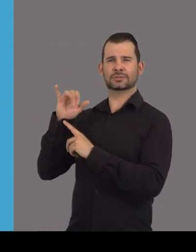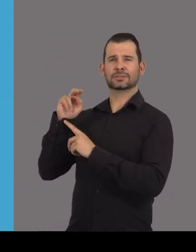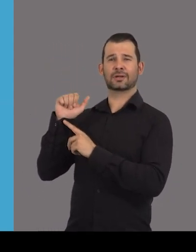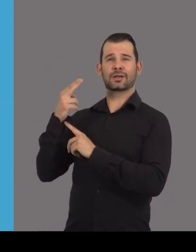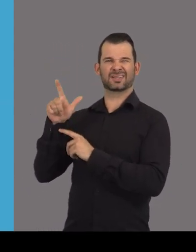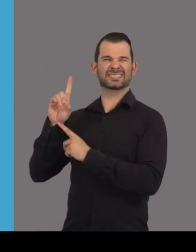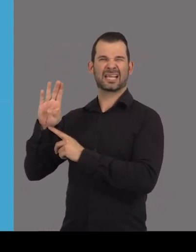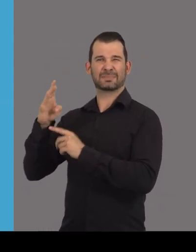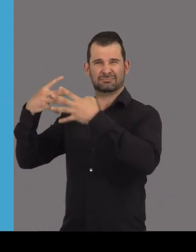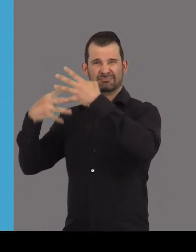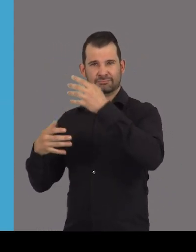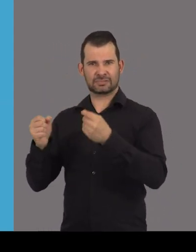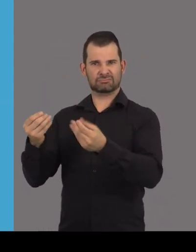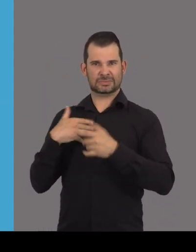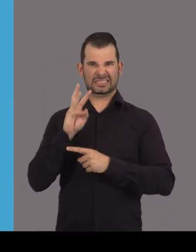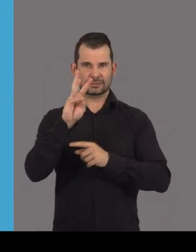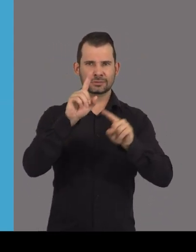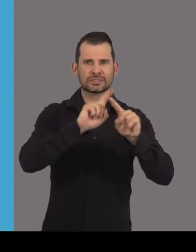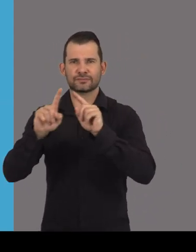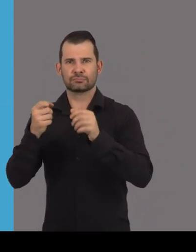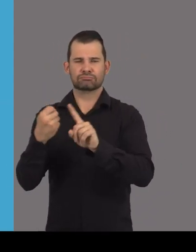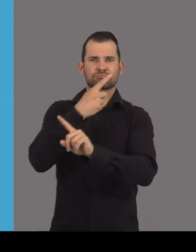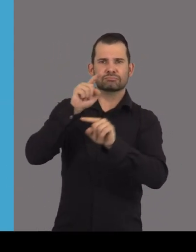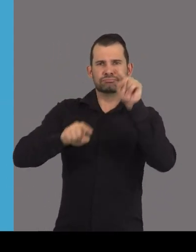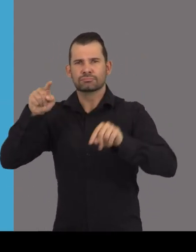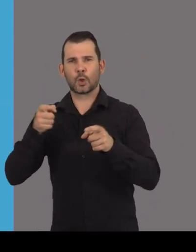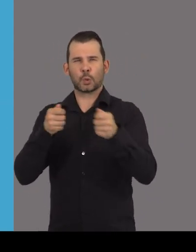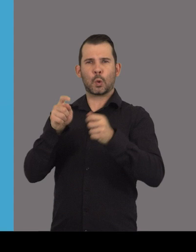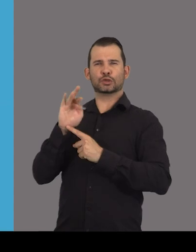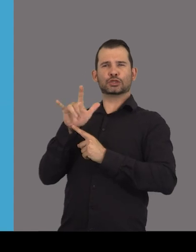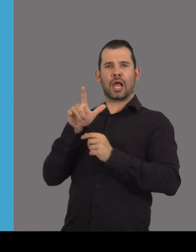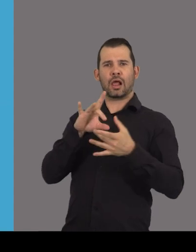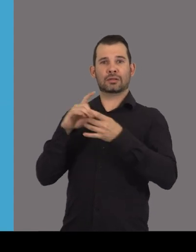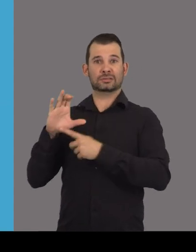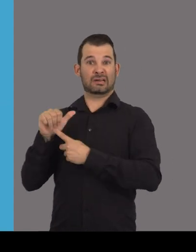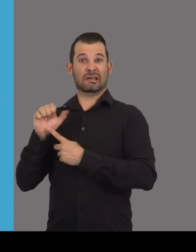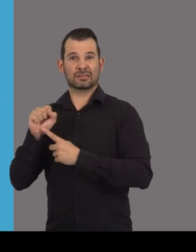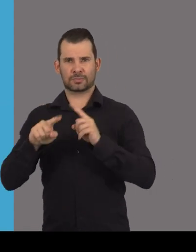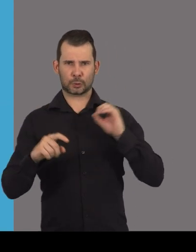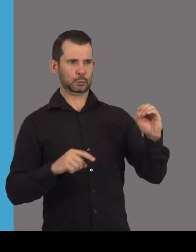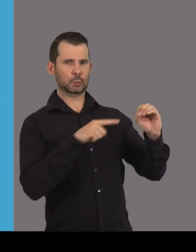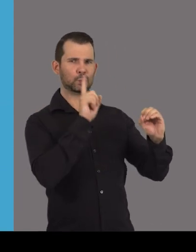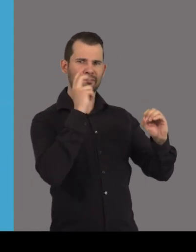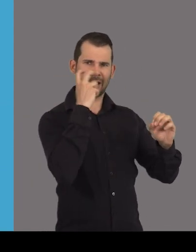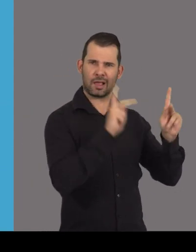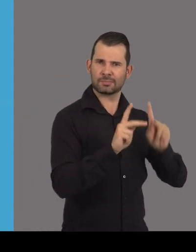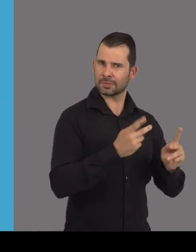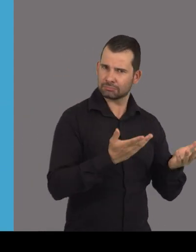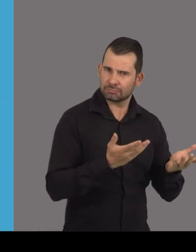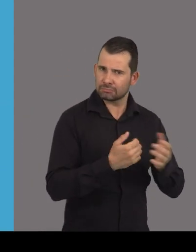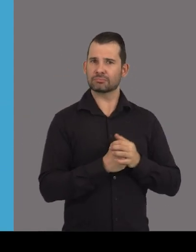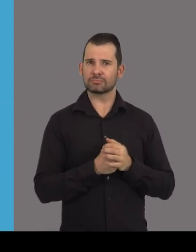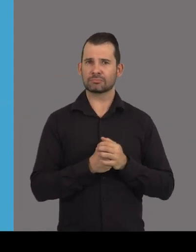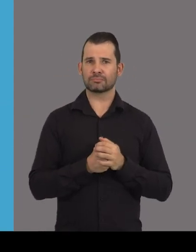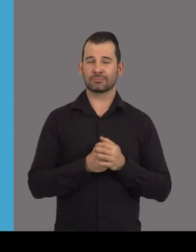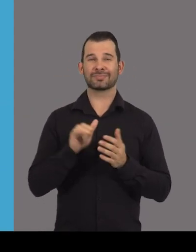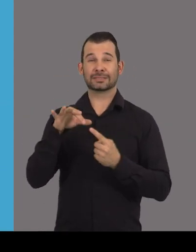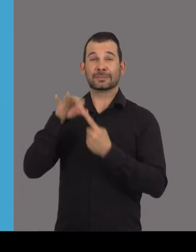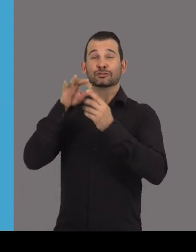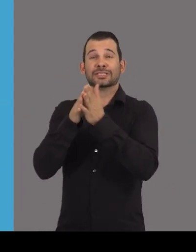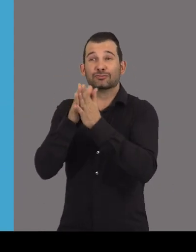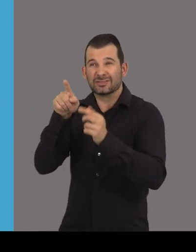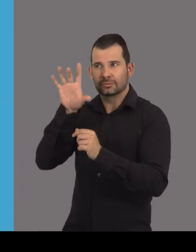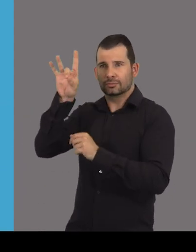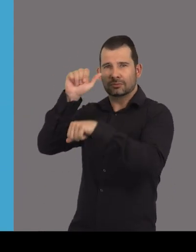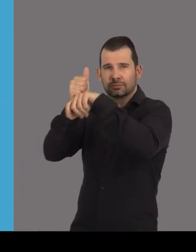control trials pertaining to CAS and 0 pertaining to deafblind individuals. With the special interest set to speech-language pathology and